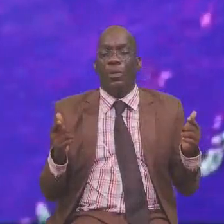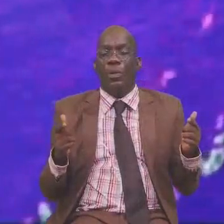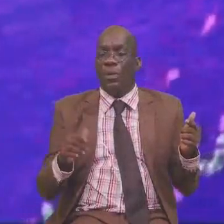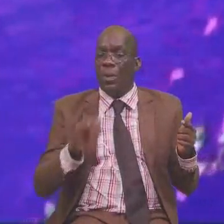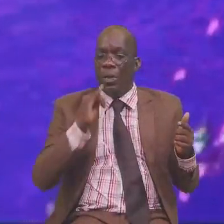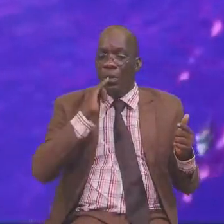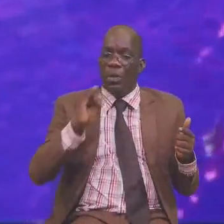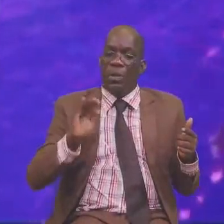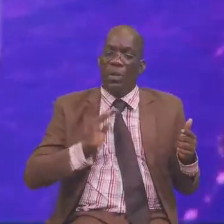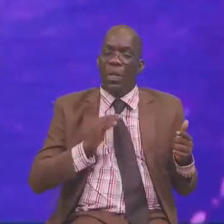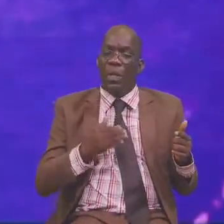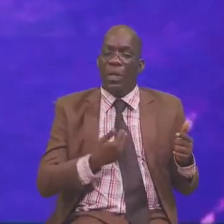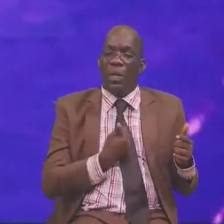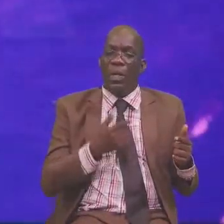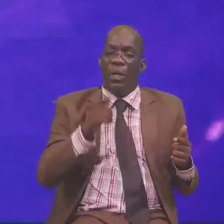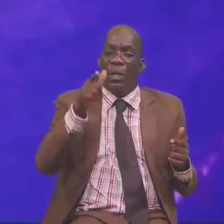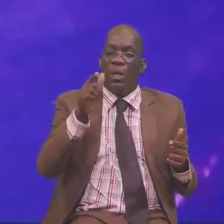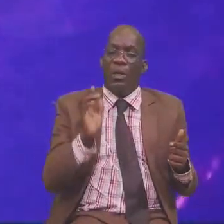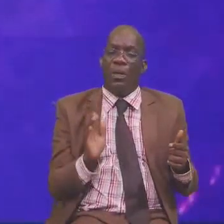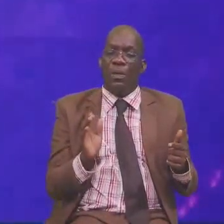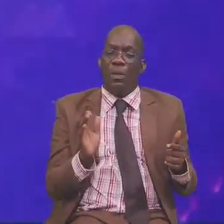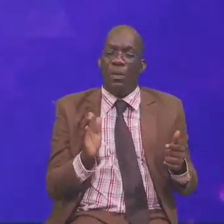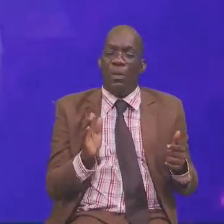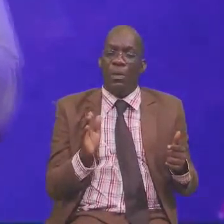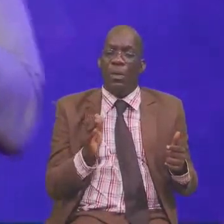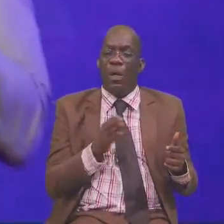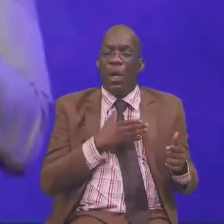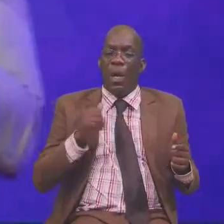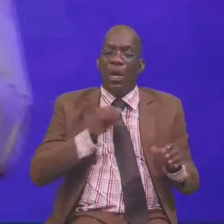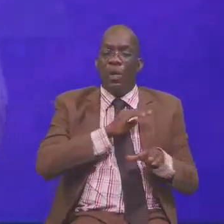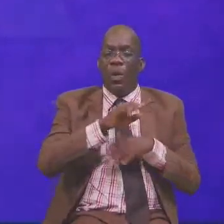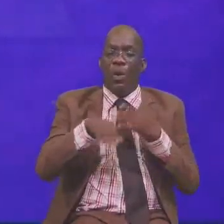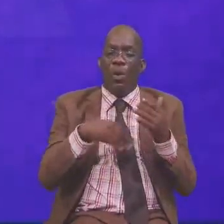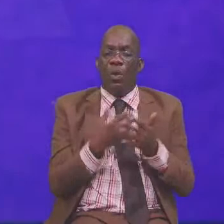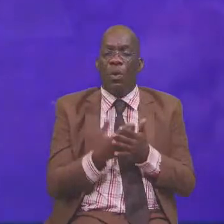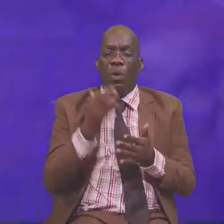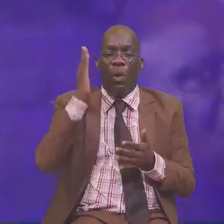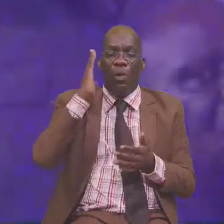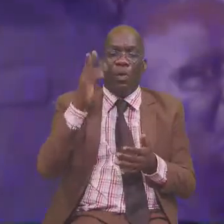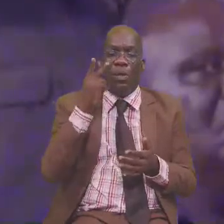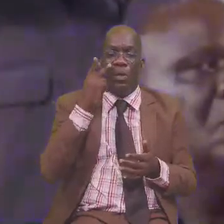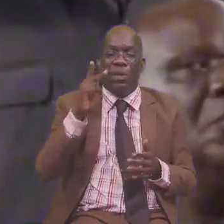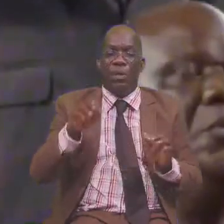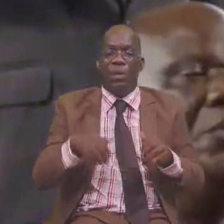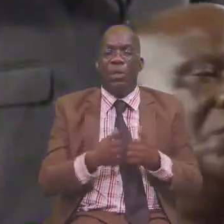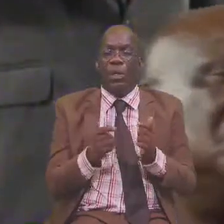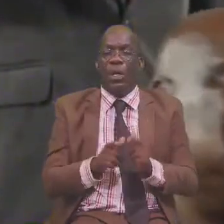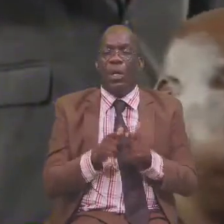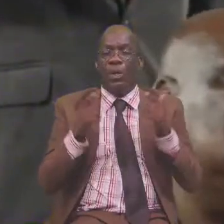great is our God, and all will see how